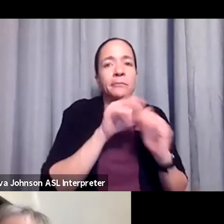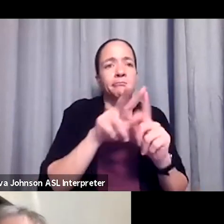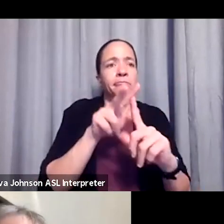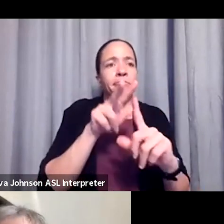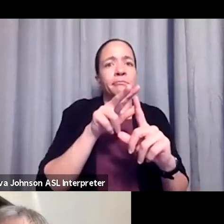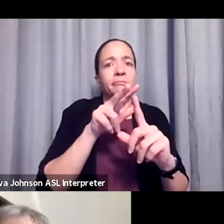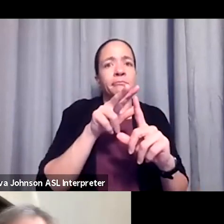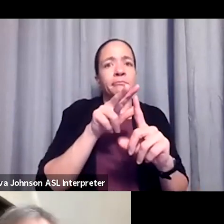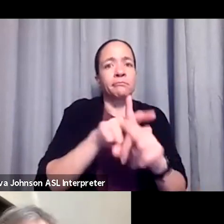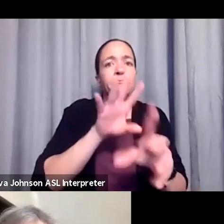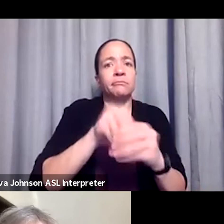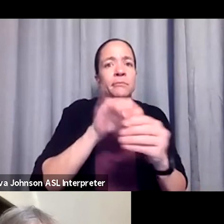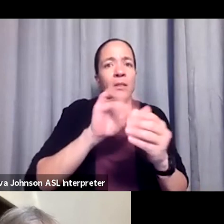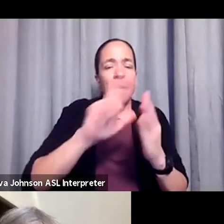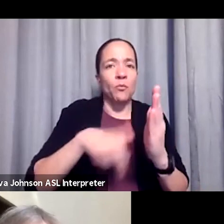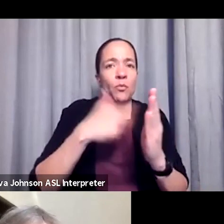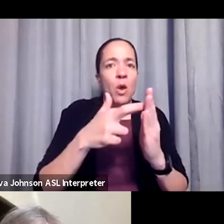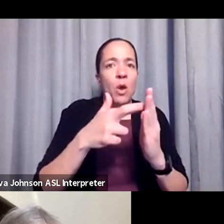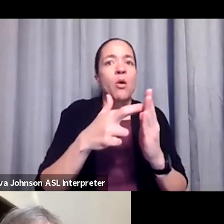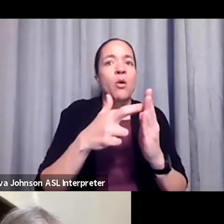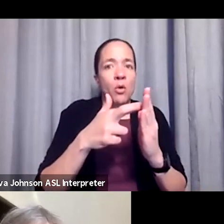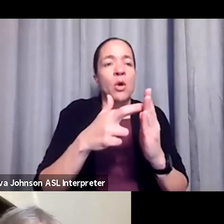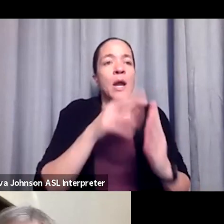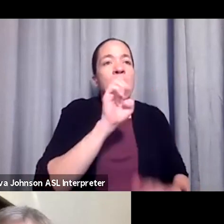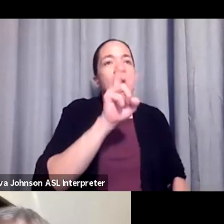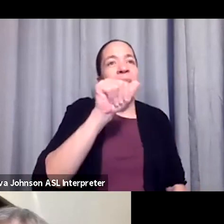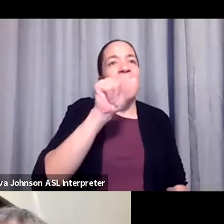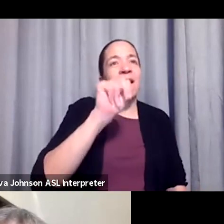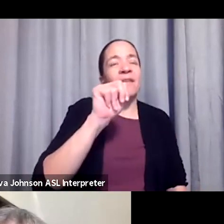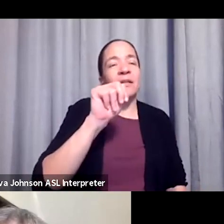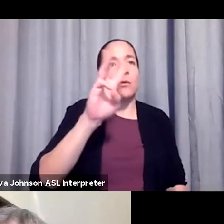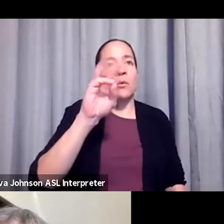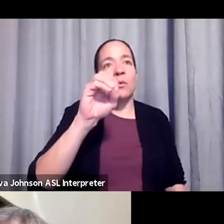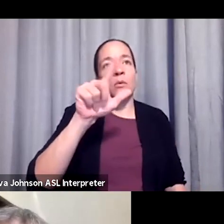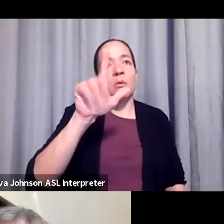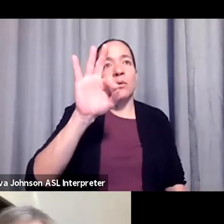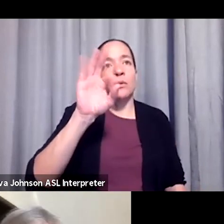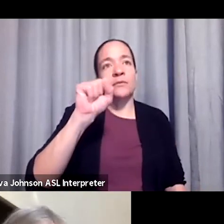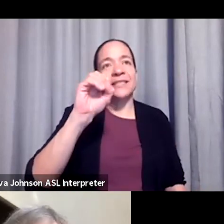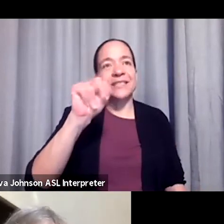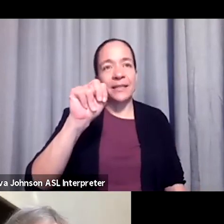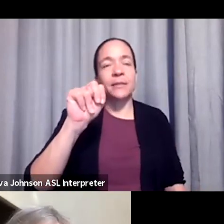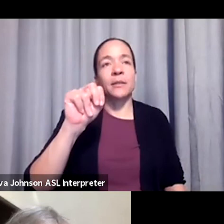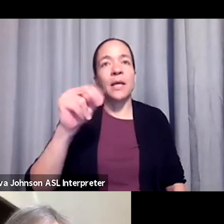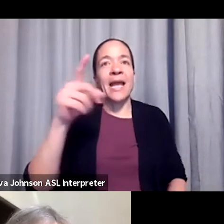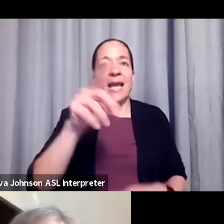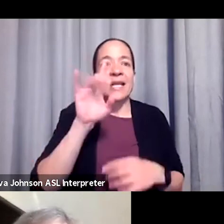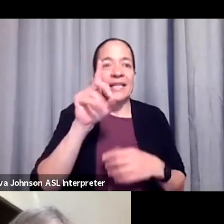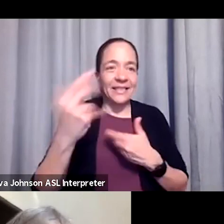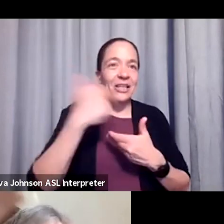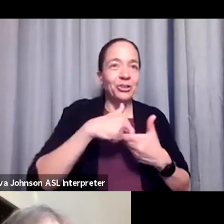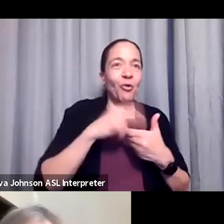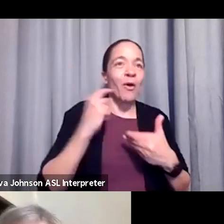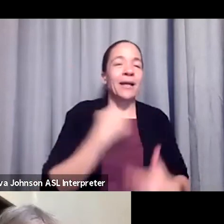there. We were fortunate enough to have Evan Wolfson, the founder and executive director of Freedom to Marry, join us at V Plus